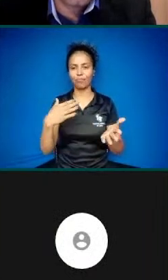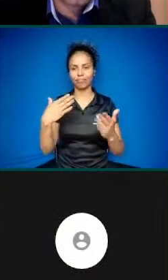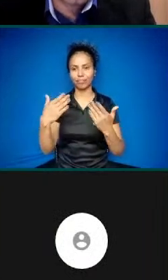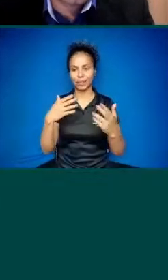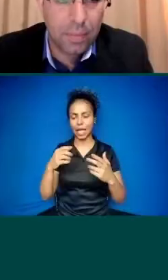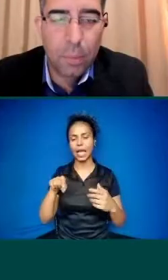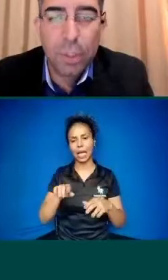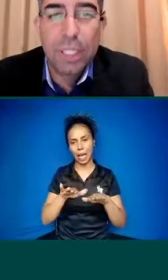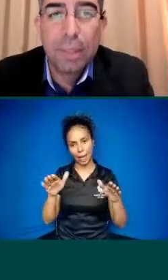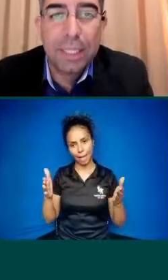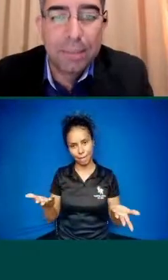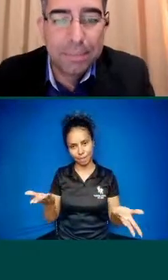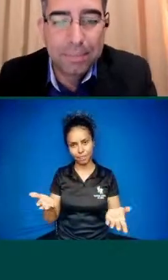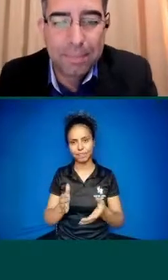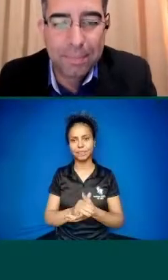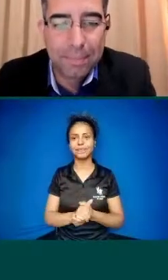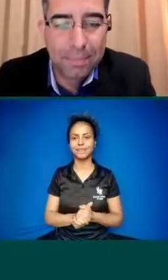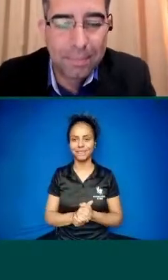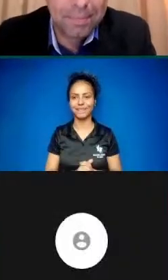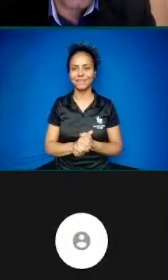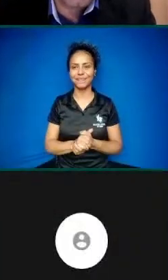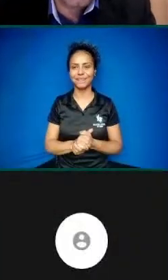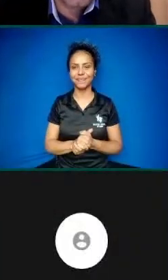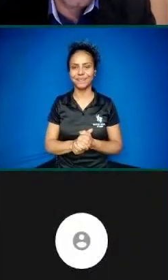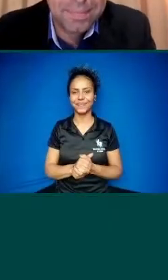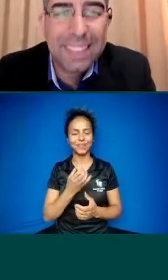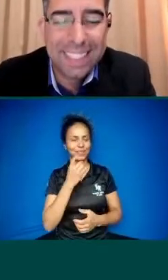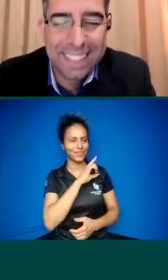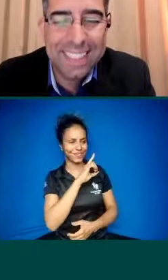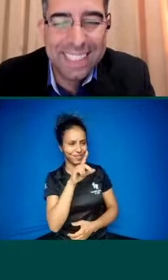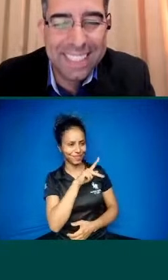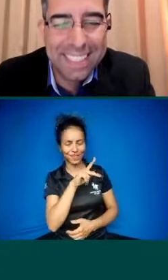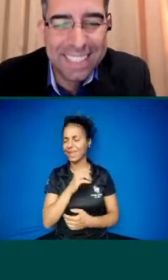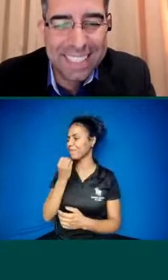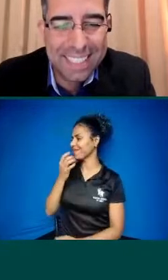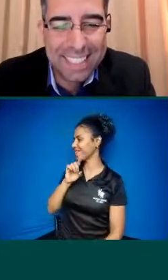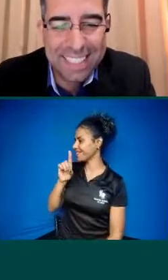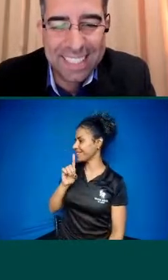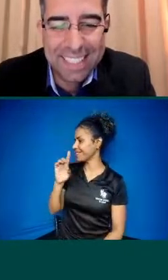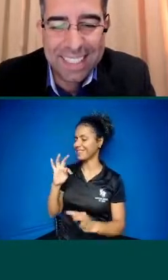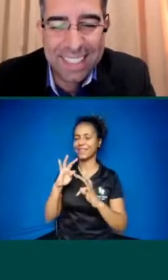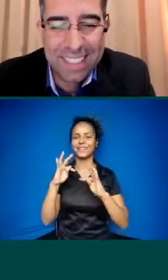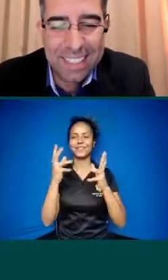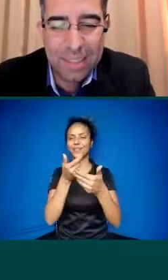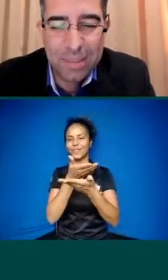participate as moderator for this panel.